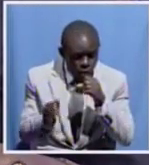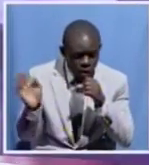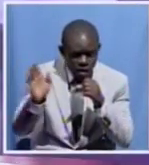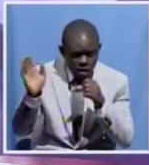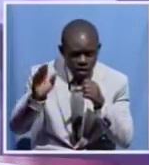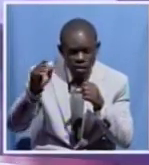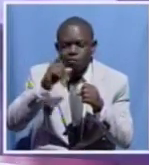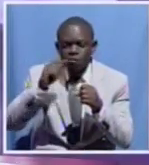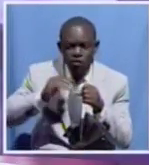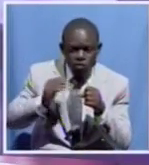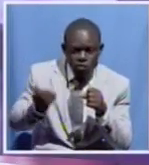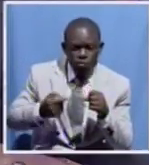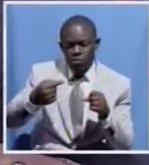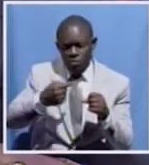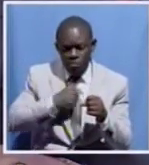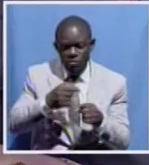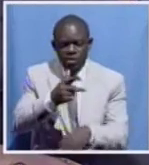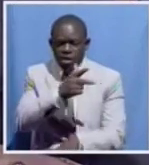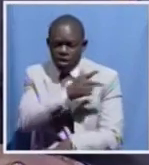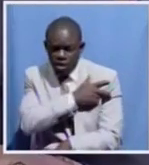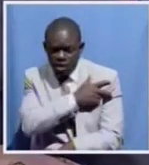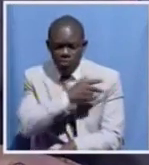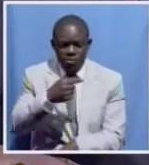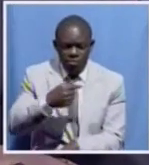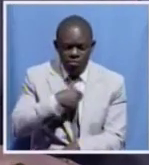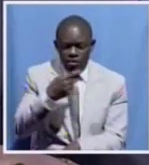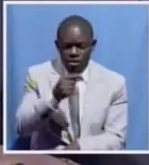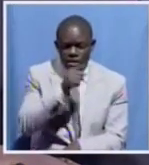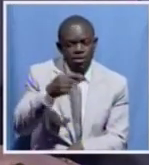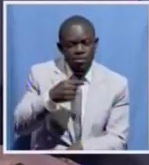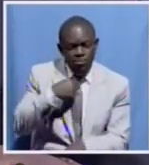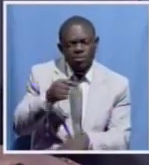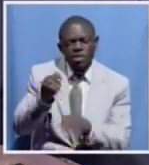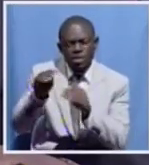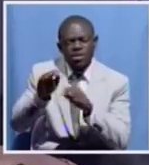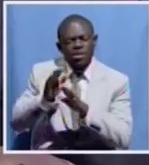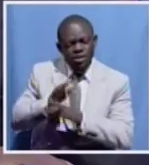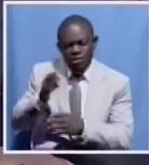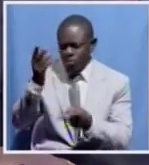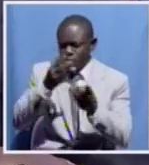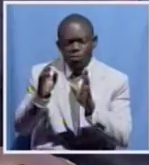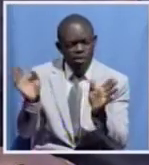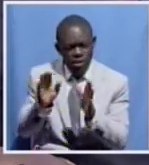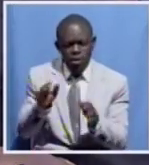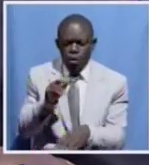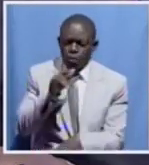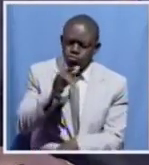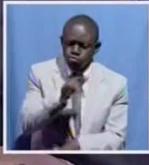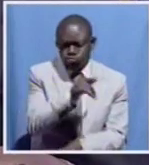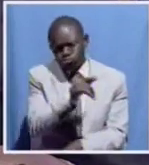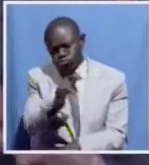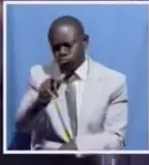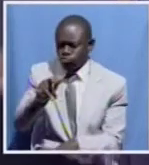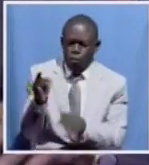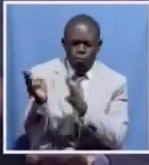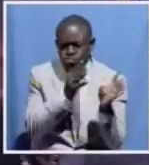Zulu. I would like to tell you that even though we are having a little bit of turbulence, this will be all right in the next 5 or 10